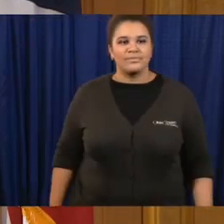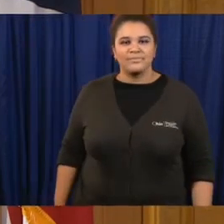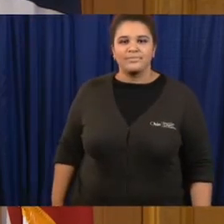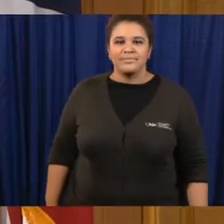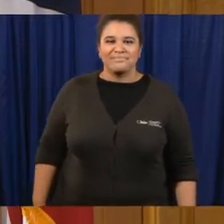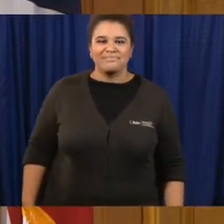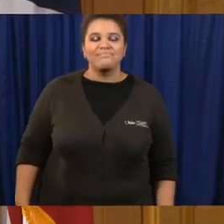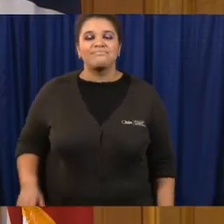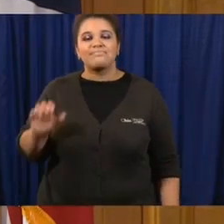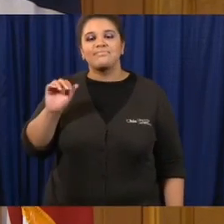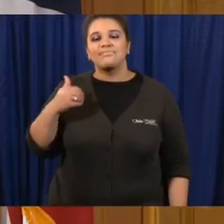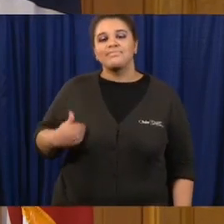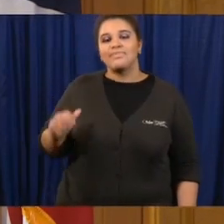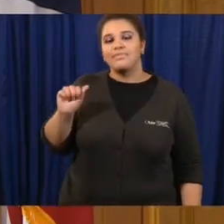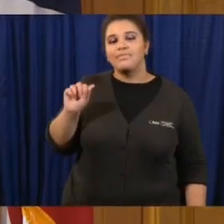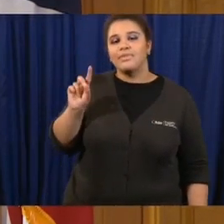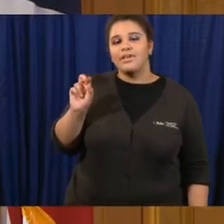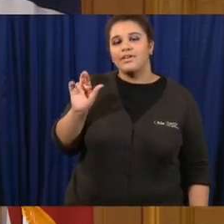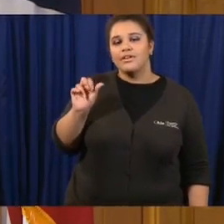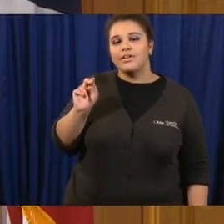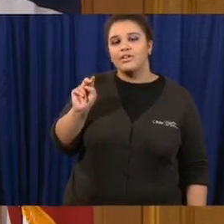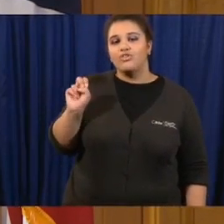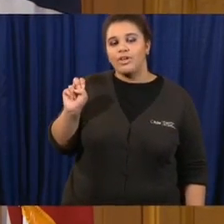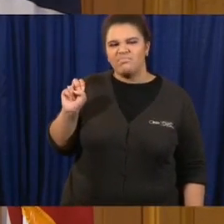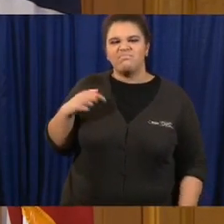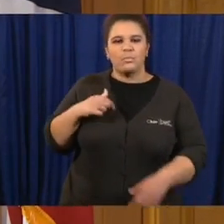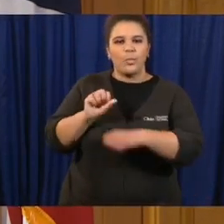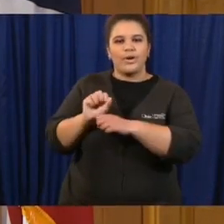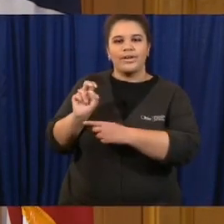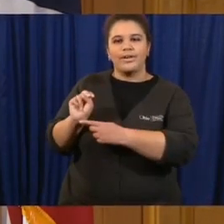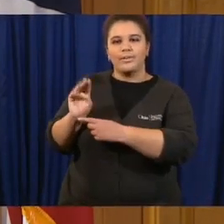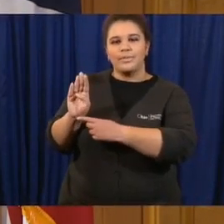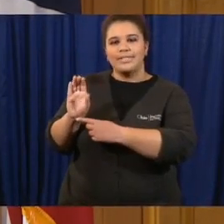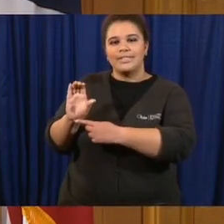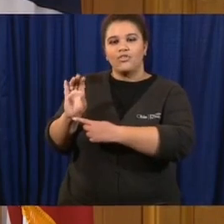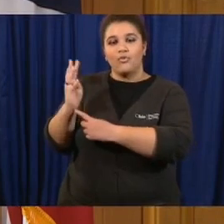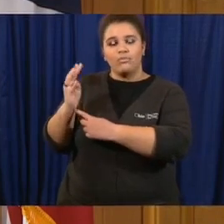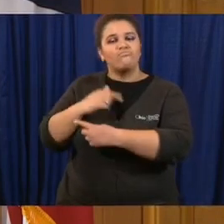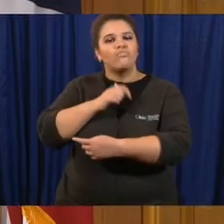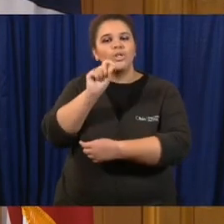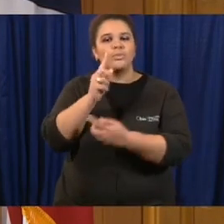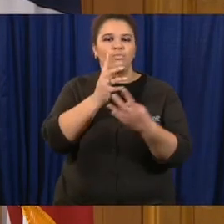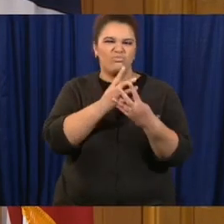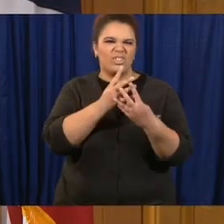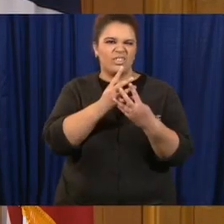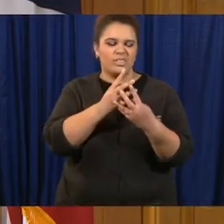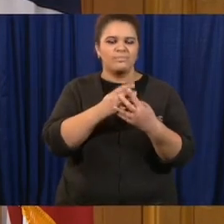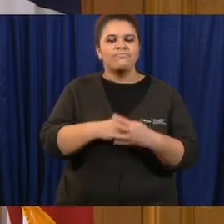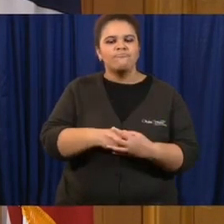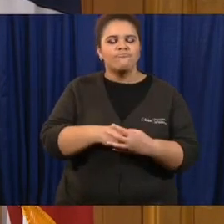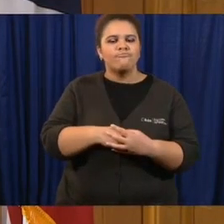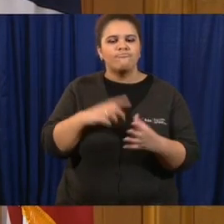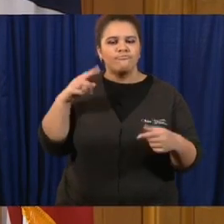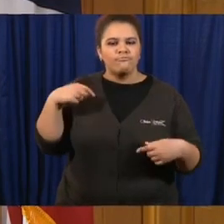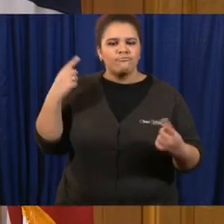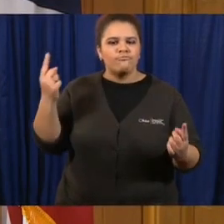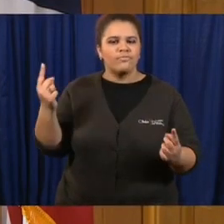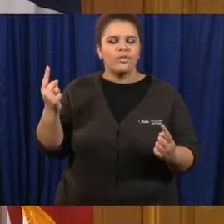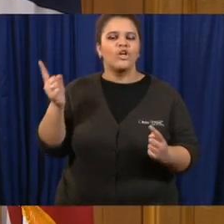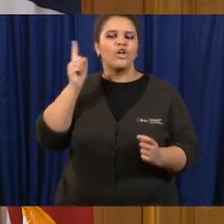Adrienne Robbins, NBC4, and my question is also about the prisons to the governor. We're getting reports that inmates in Ohio prisons who are